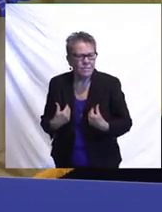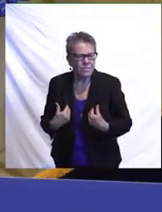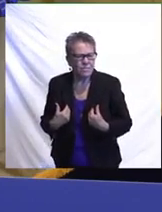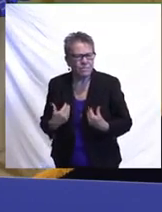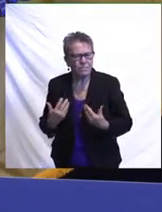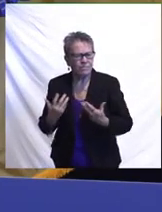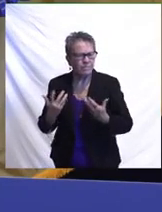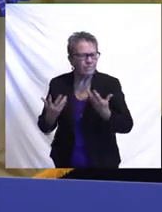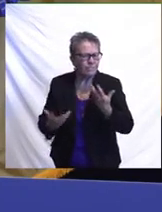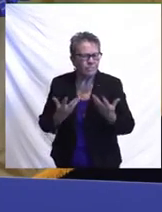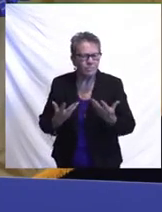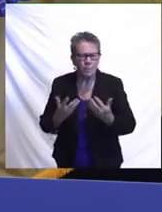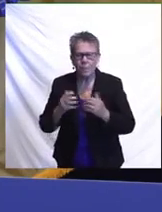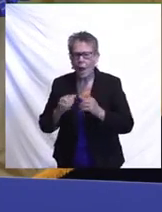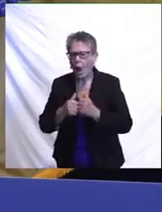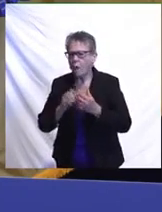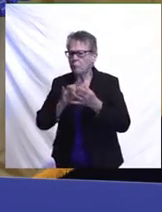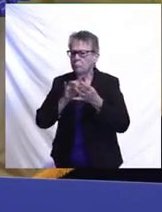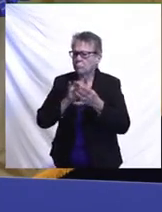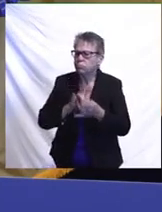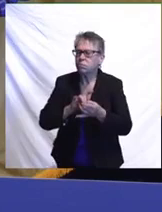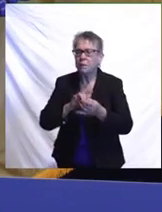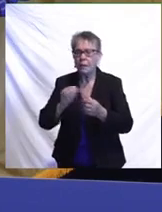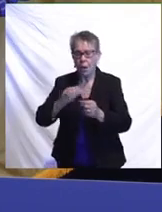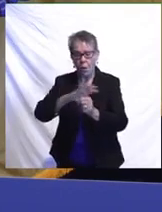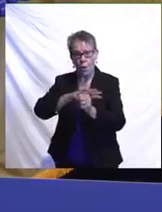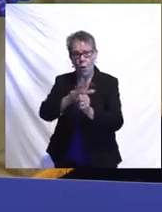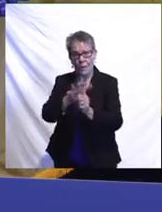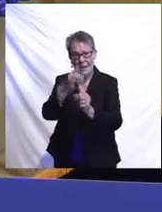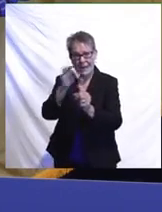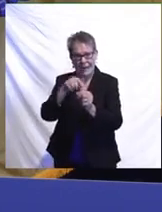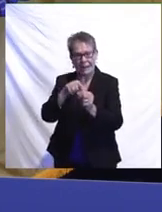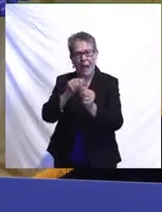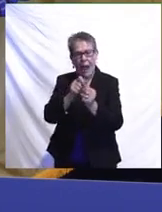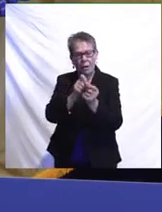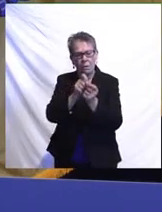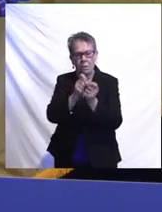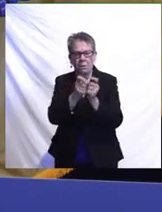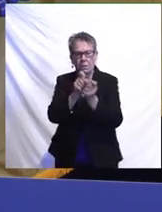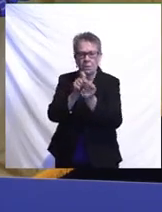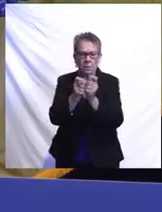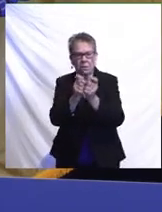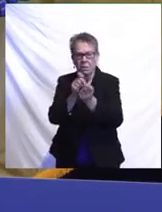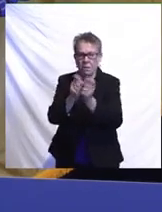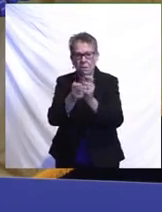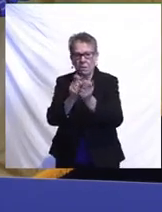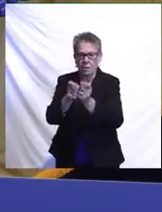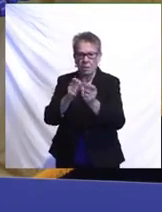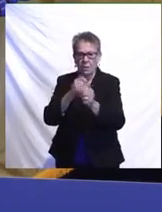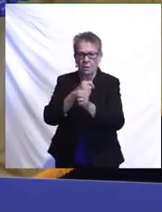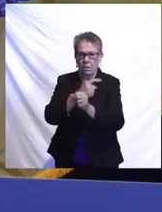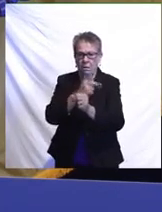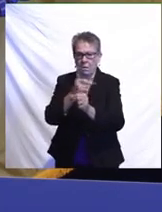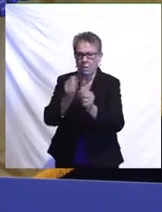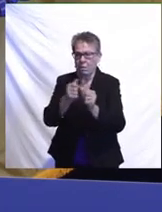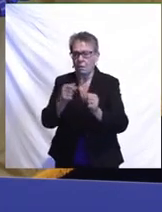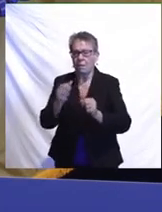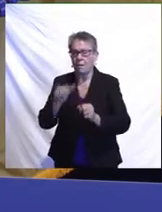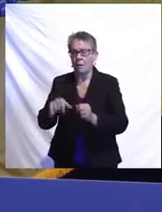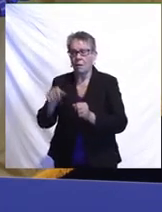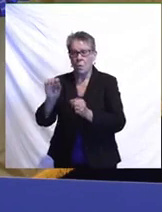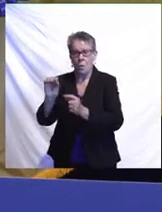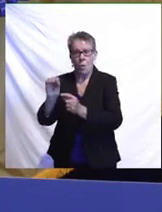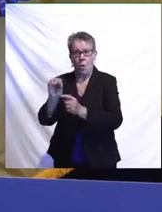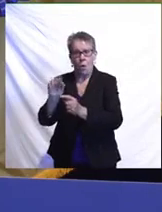and the number of mutations. Omicron just happens to have many, many more mutations that might be